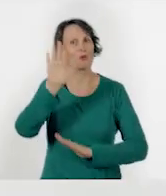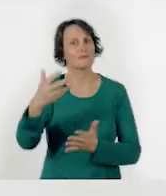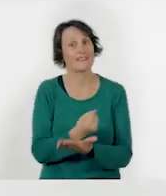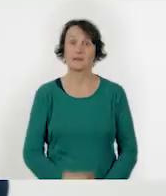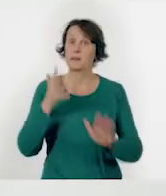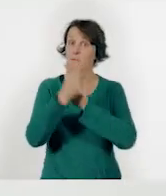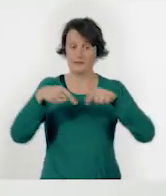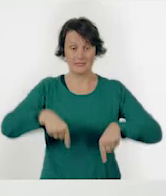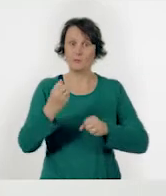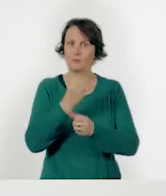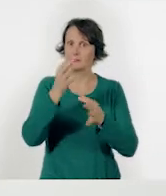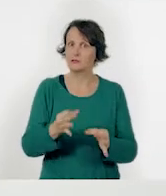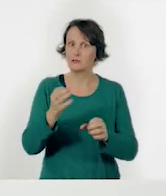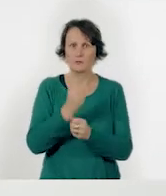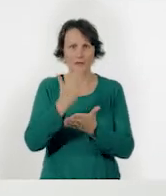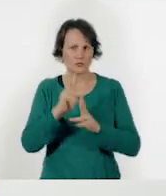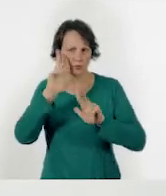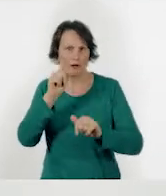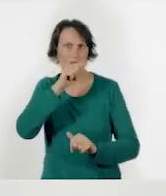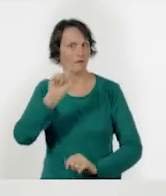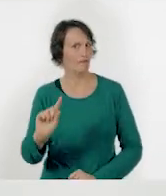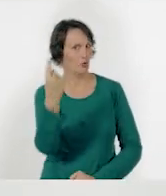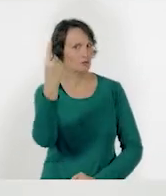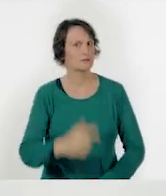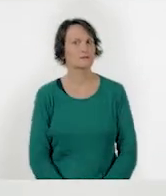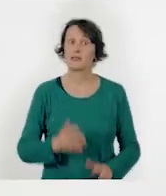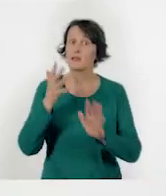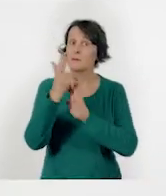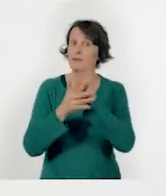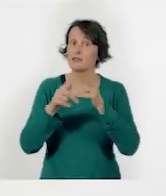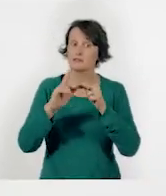home safely. It means we make decisions that put people